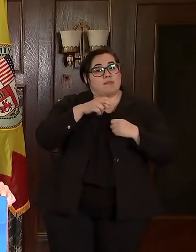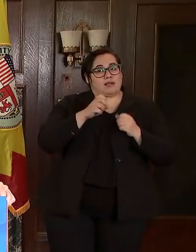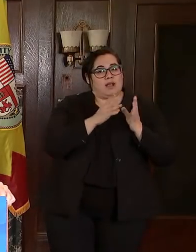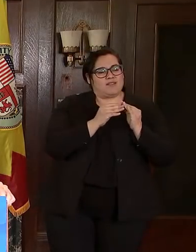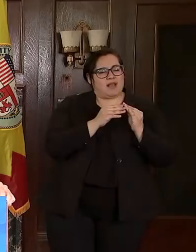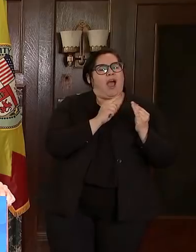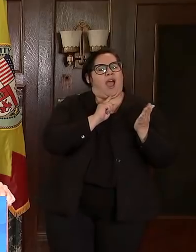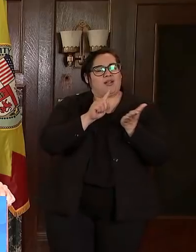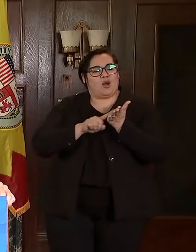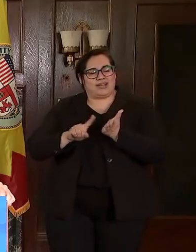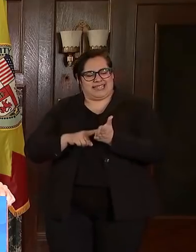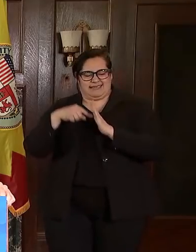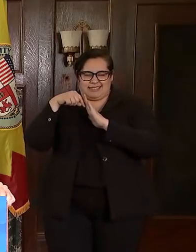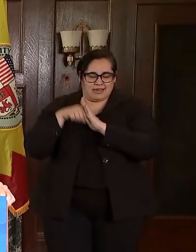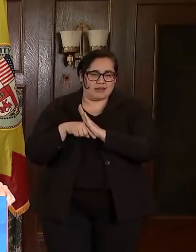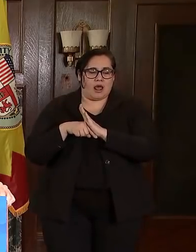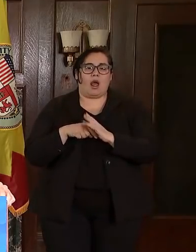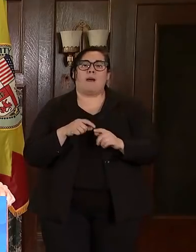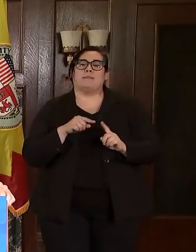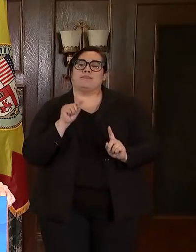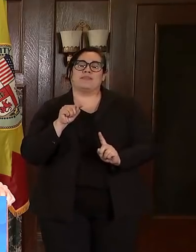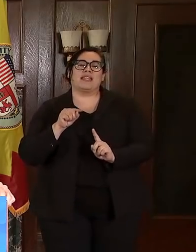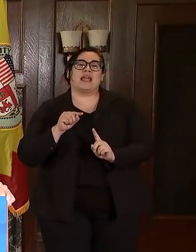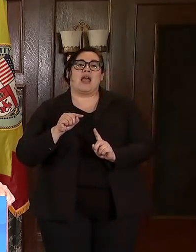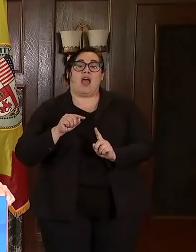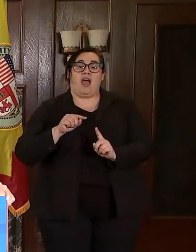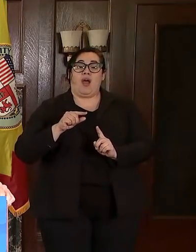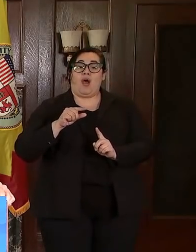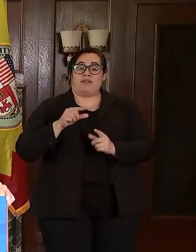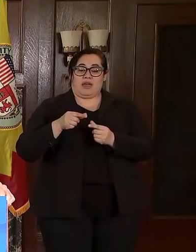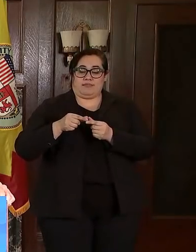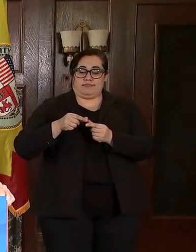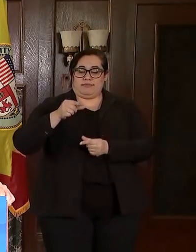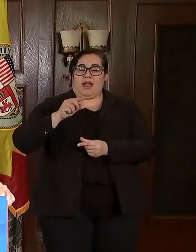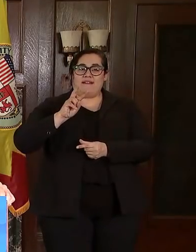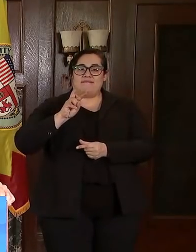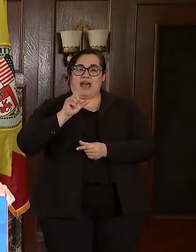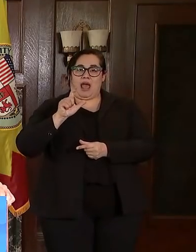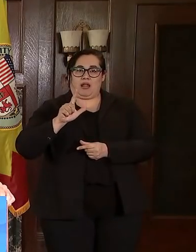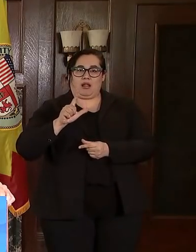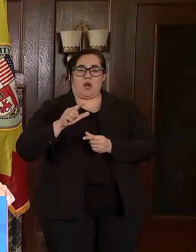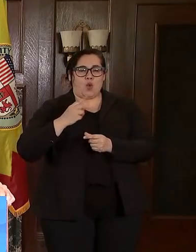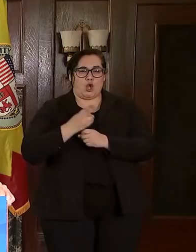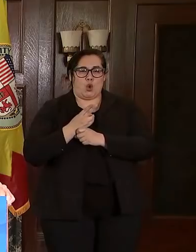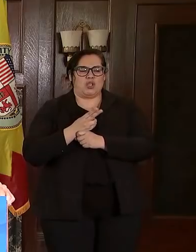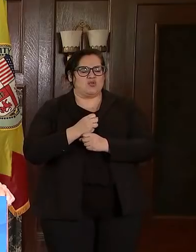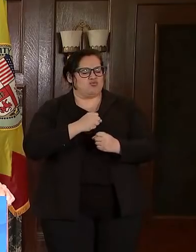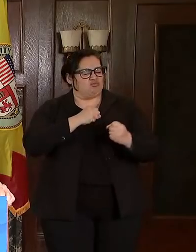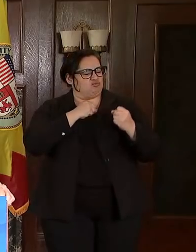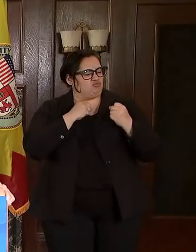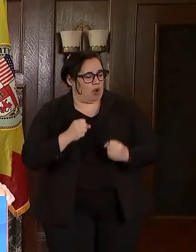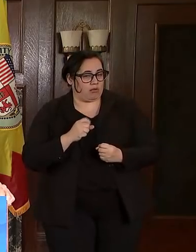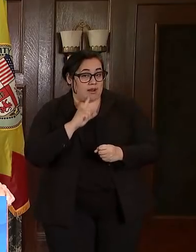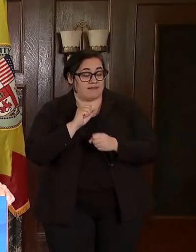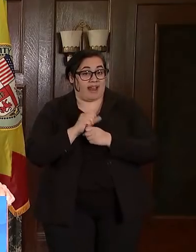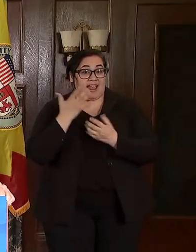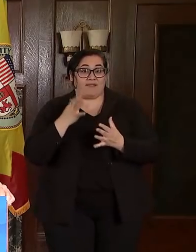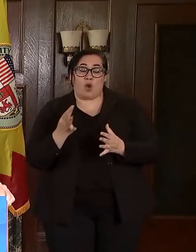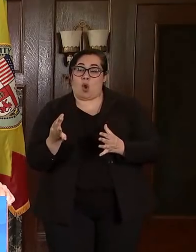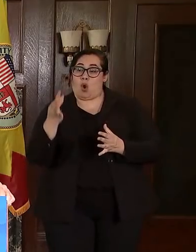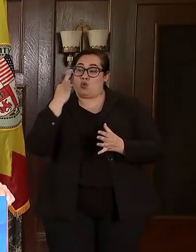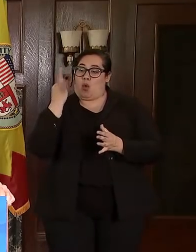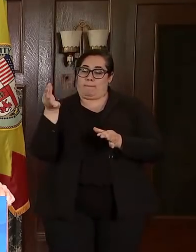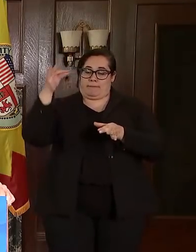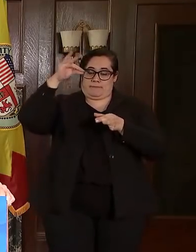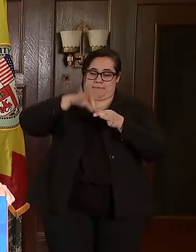so I looked into it in detail. The vials that we use are incredibly strong. In fact, after you put the swab in them, you shake